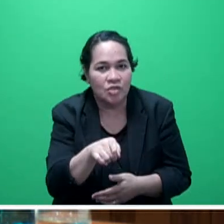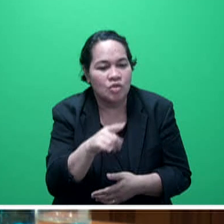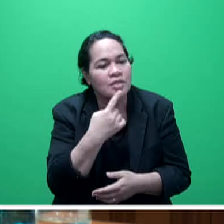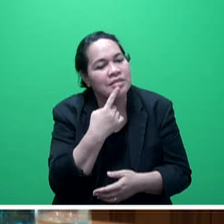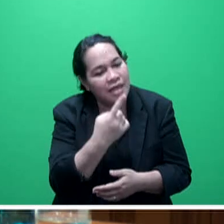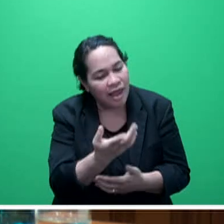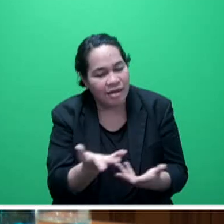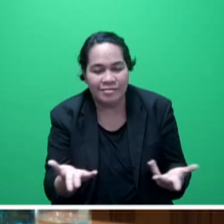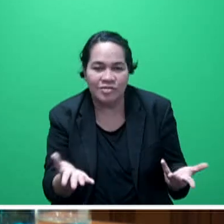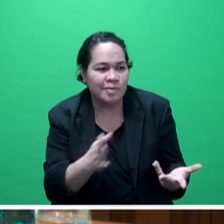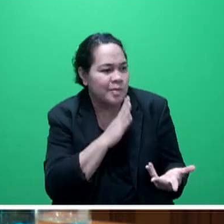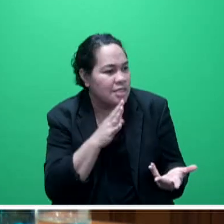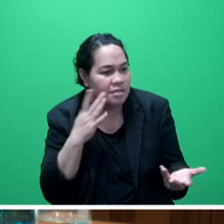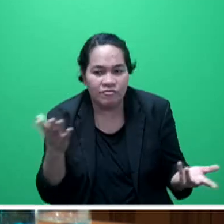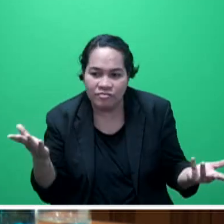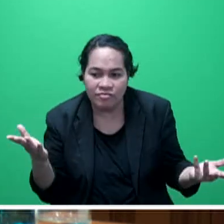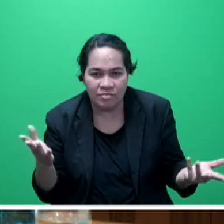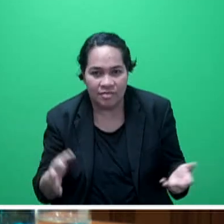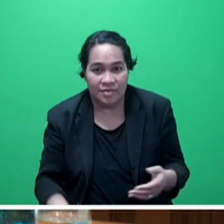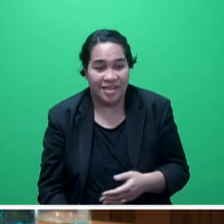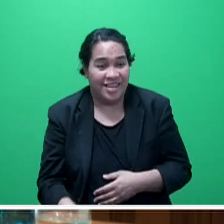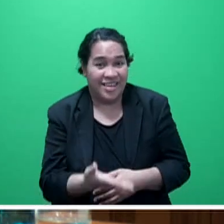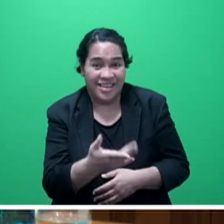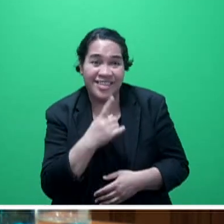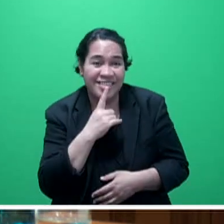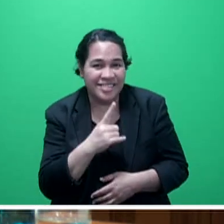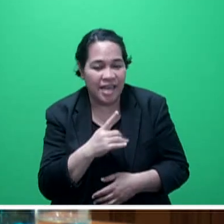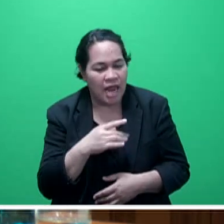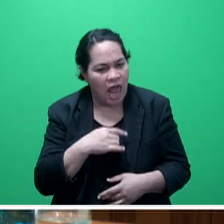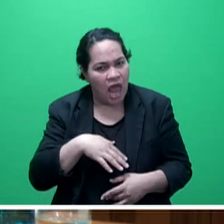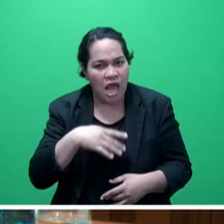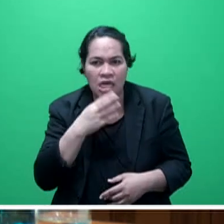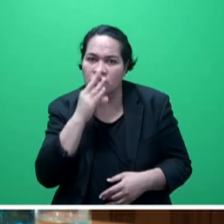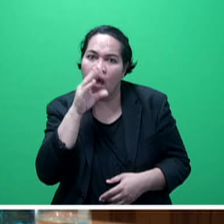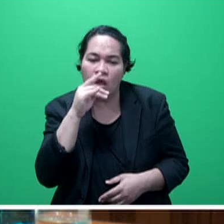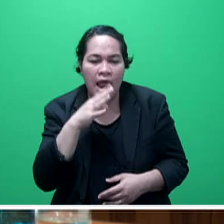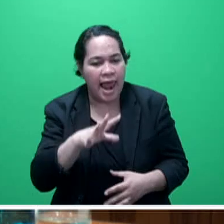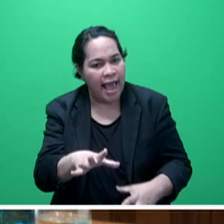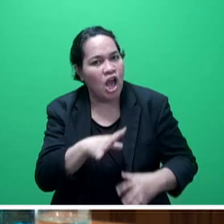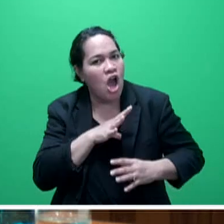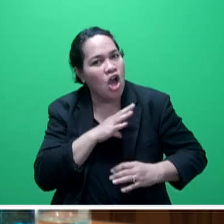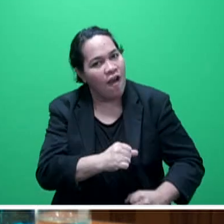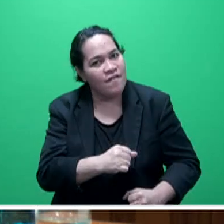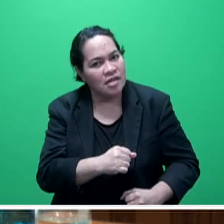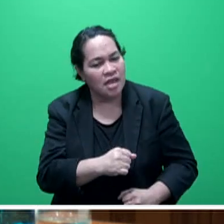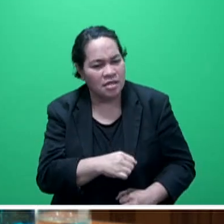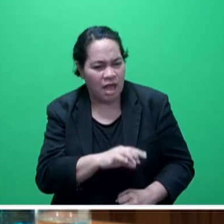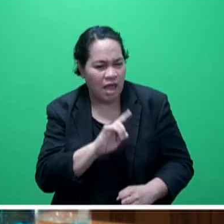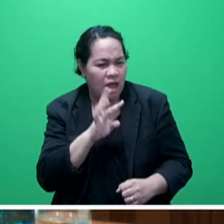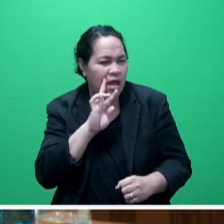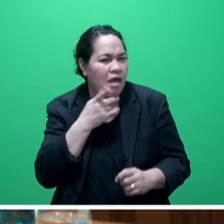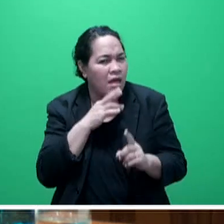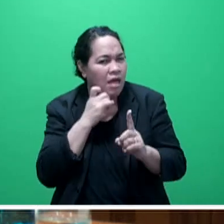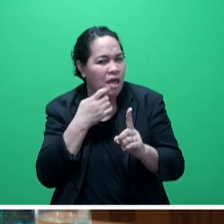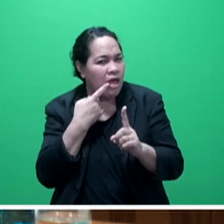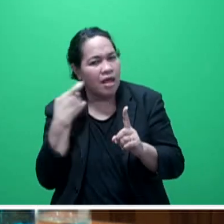made. And in fact, when he made that statement, he made it with confidence and he misled the House that one has to withdraw funds